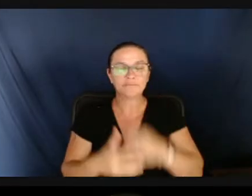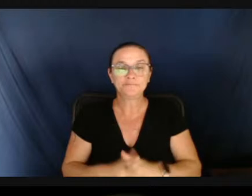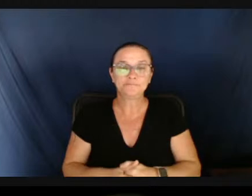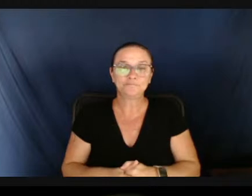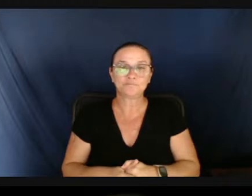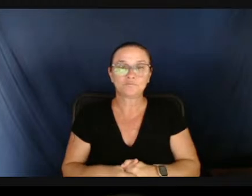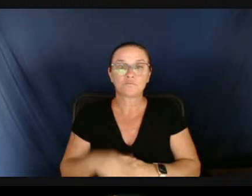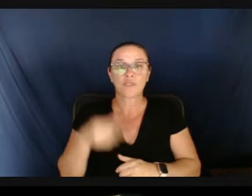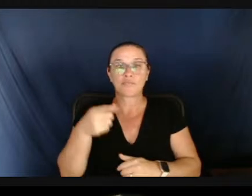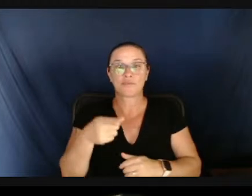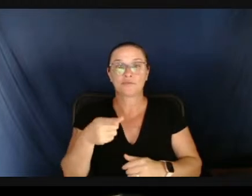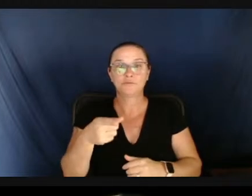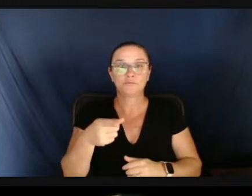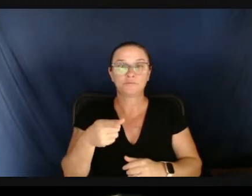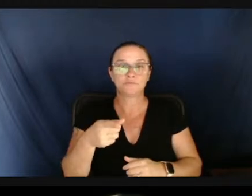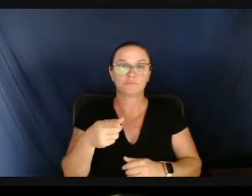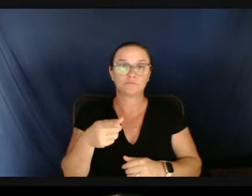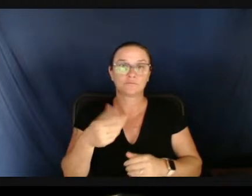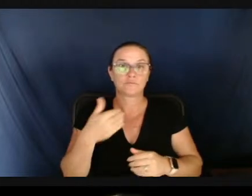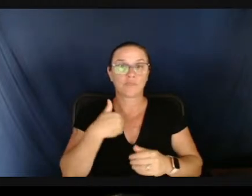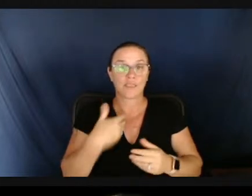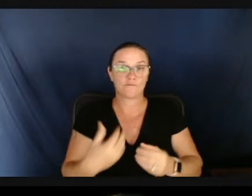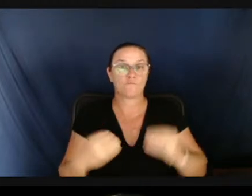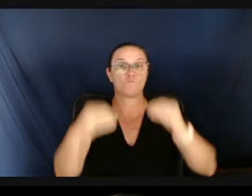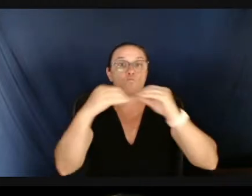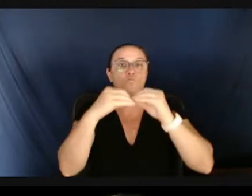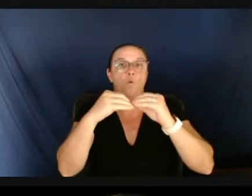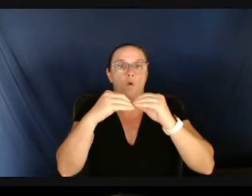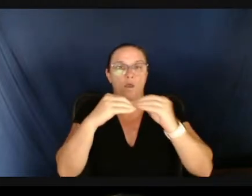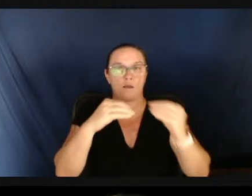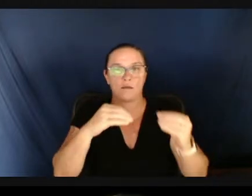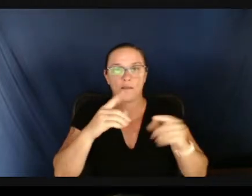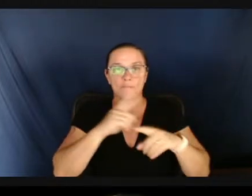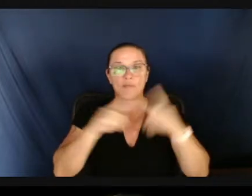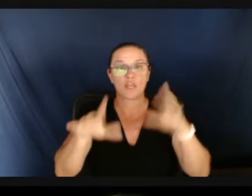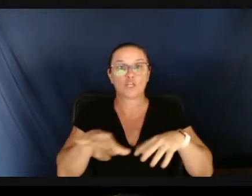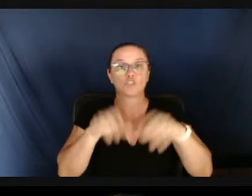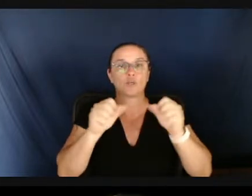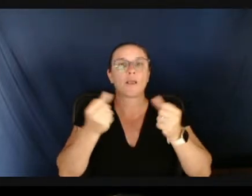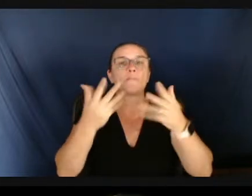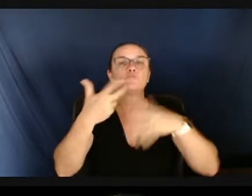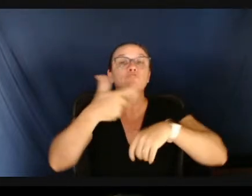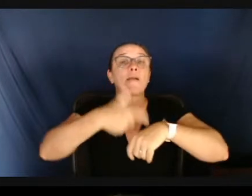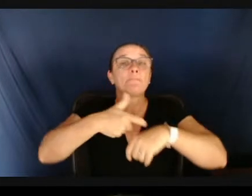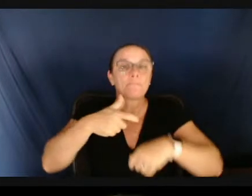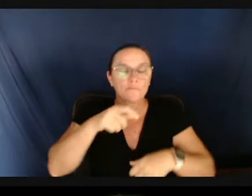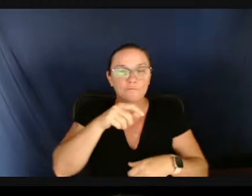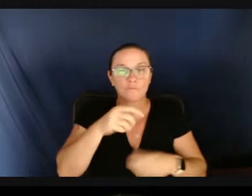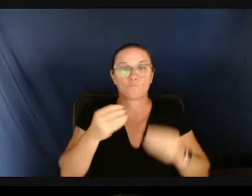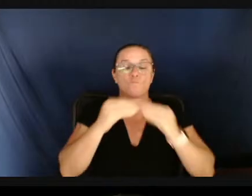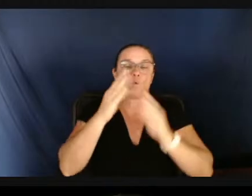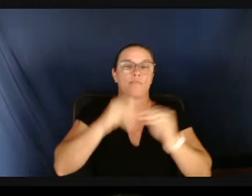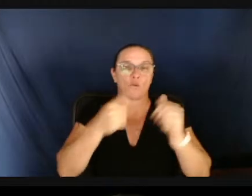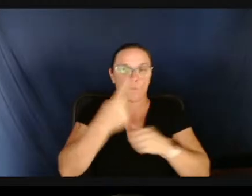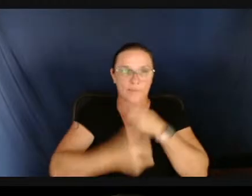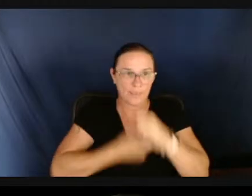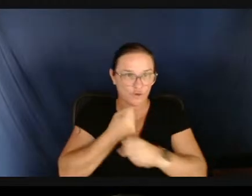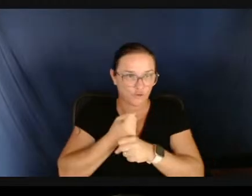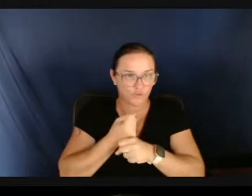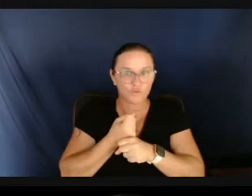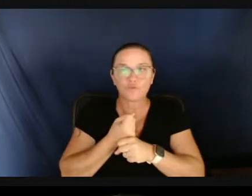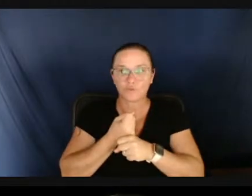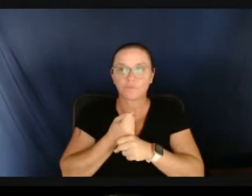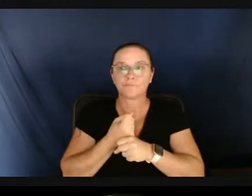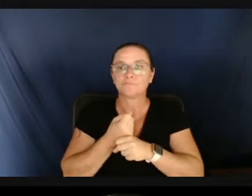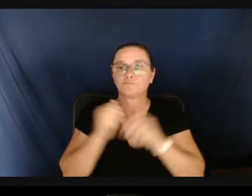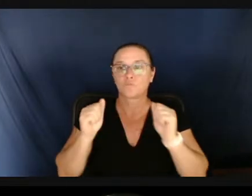Right? So this one has a higher total, but look at the amount of time it took, over a year. So we're well on pace to exceed that. So you can